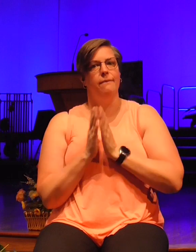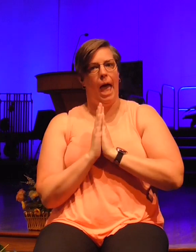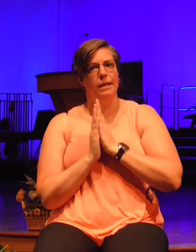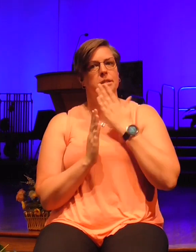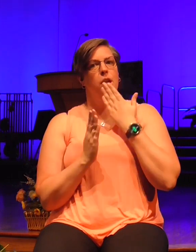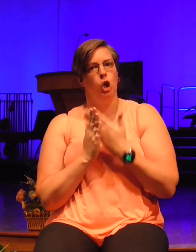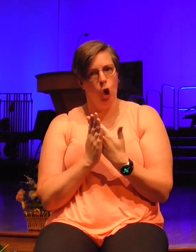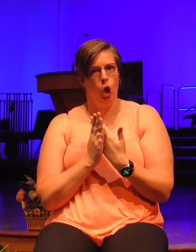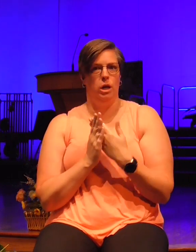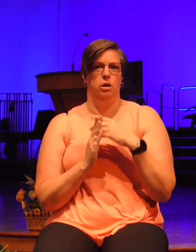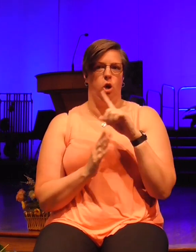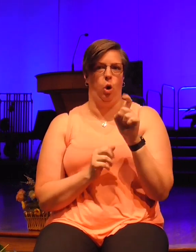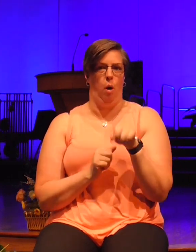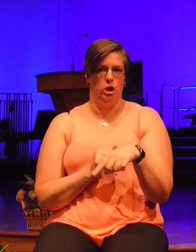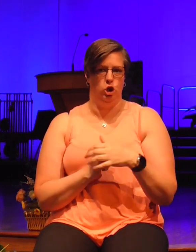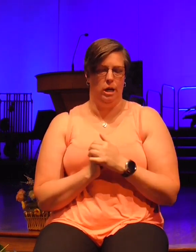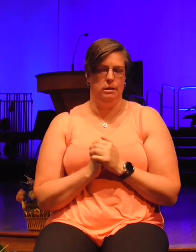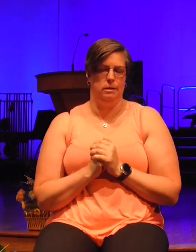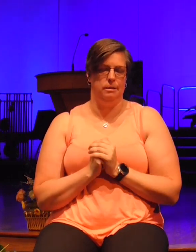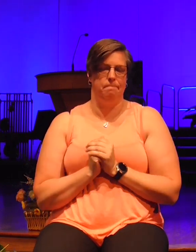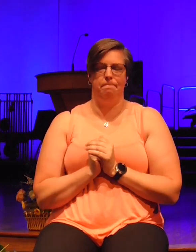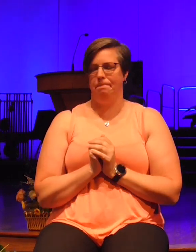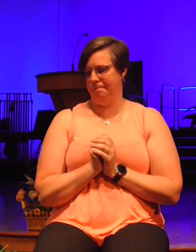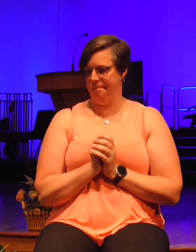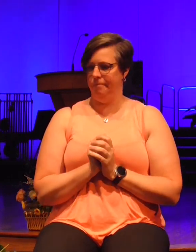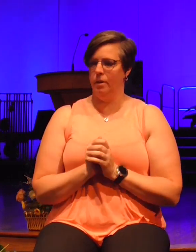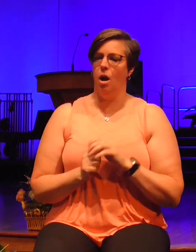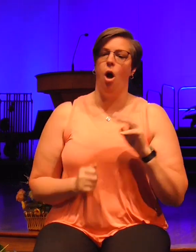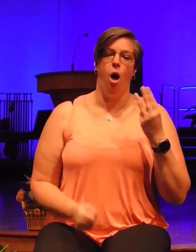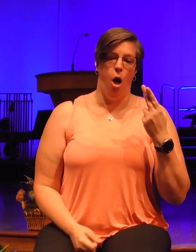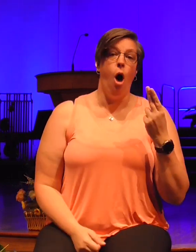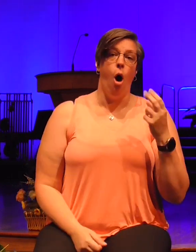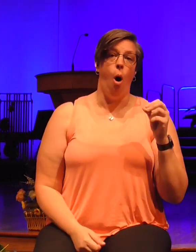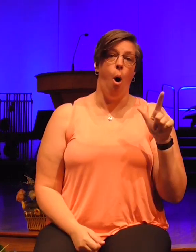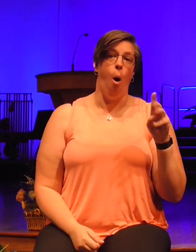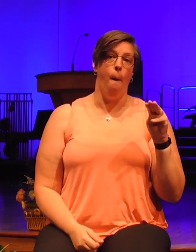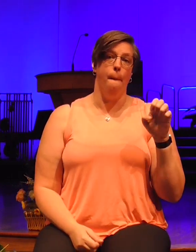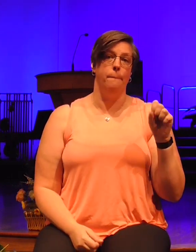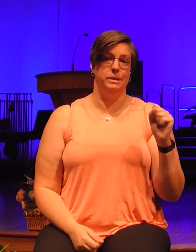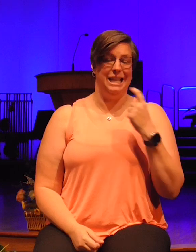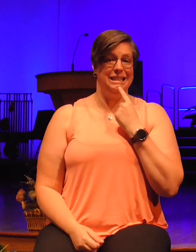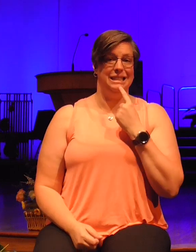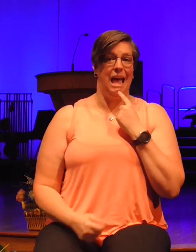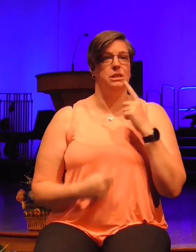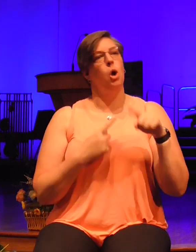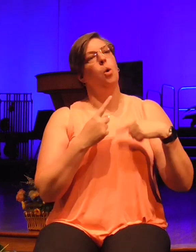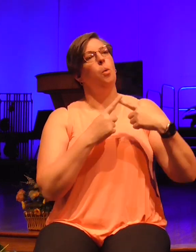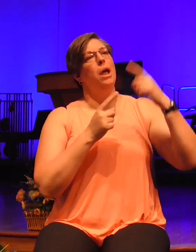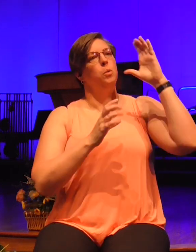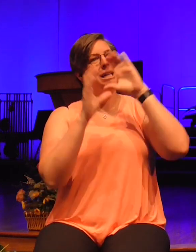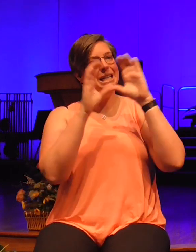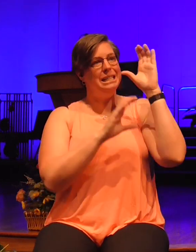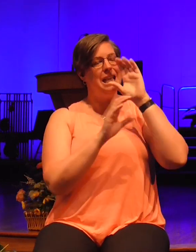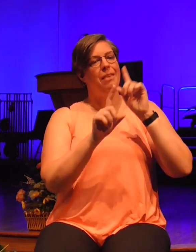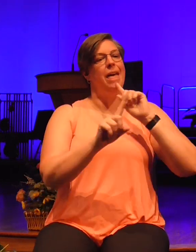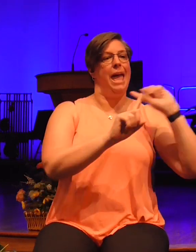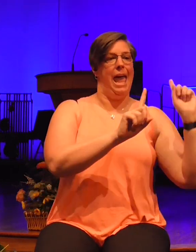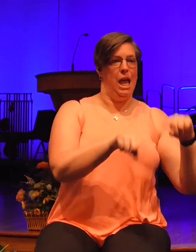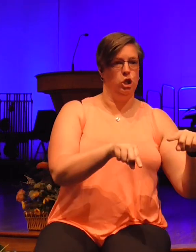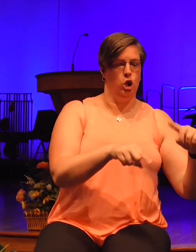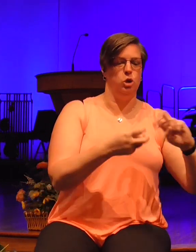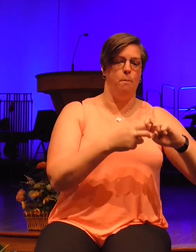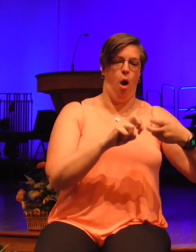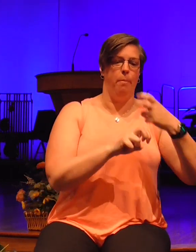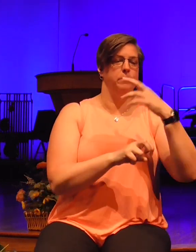good questions. Ernest Holmes says to us, in seeking answers to our problems and questions, we need